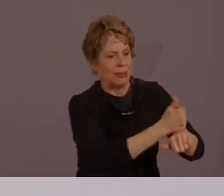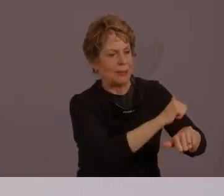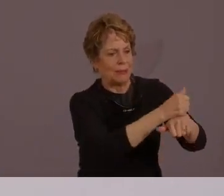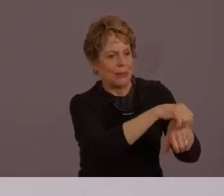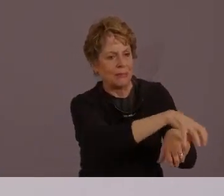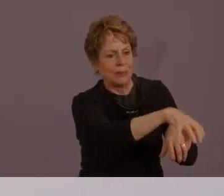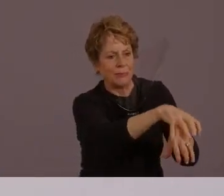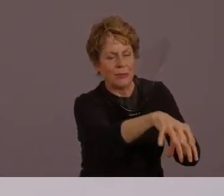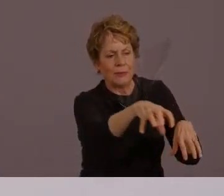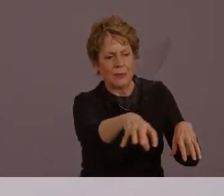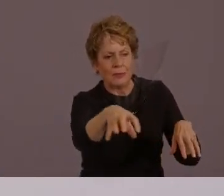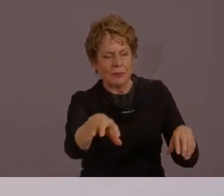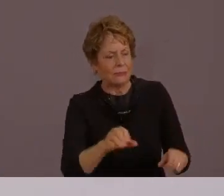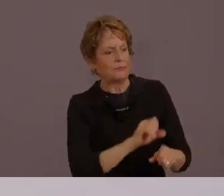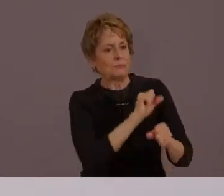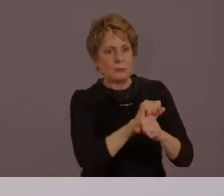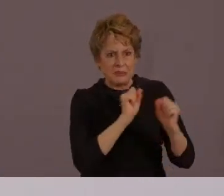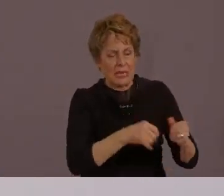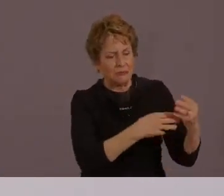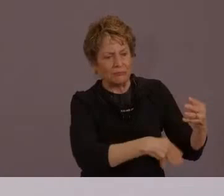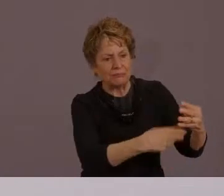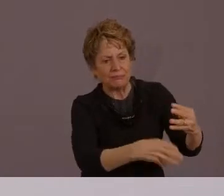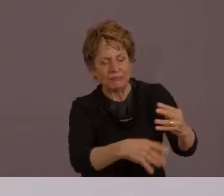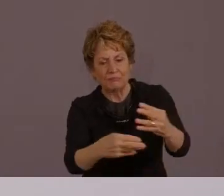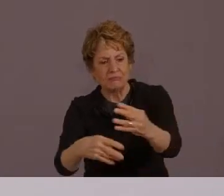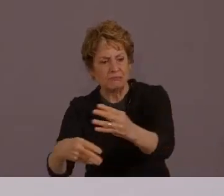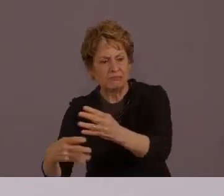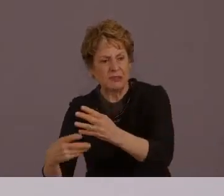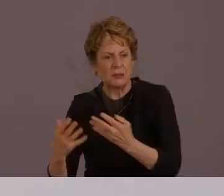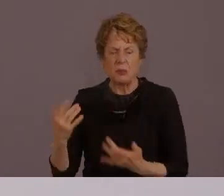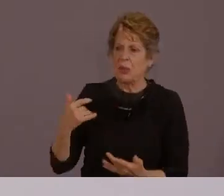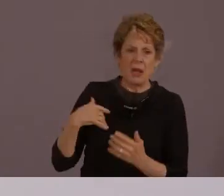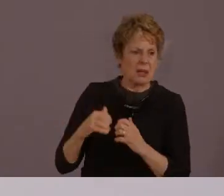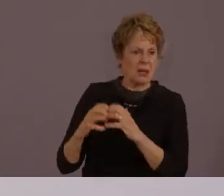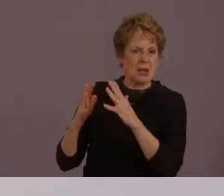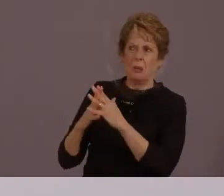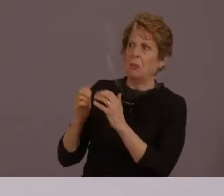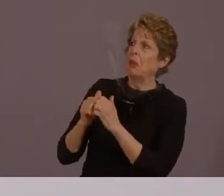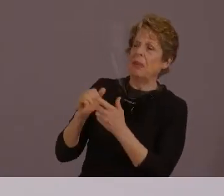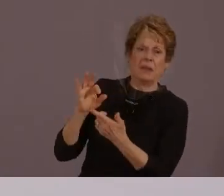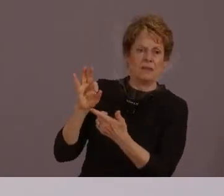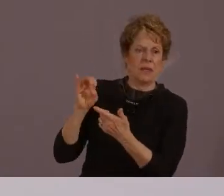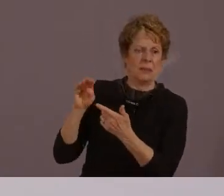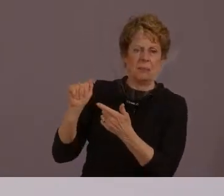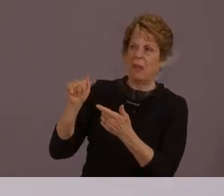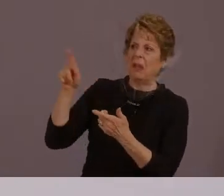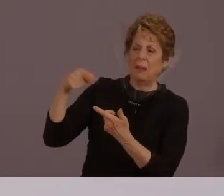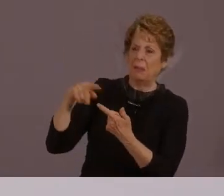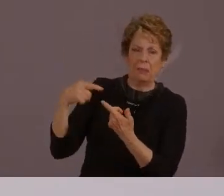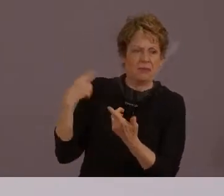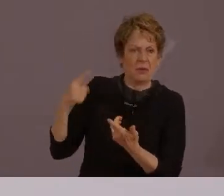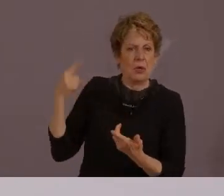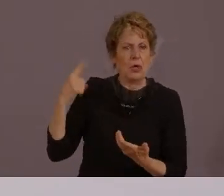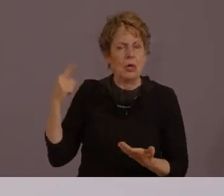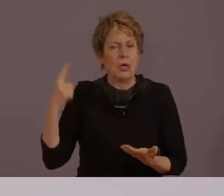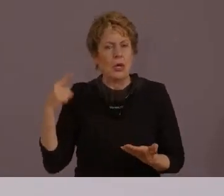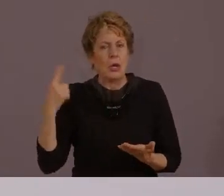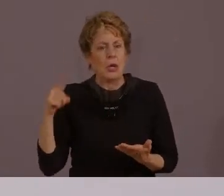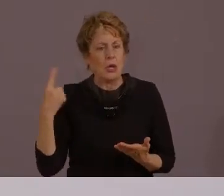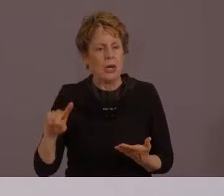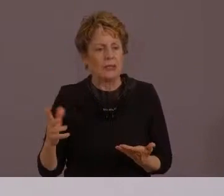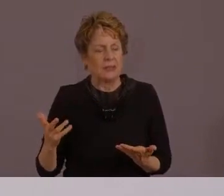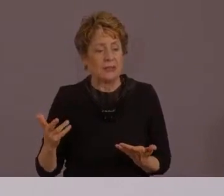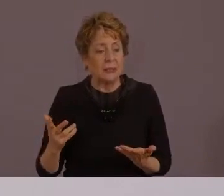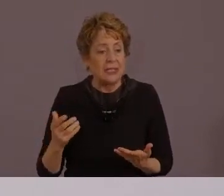from either the state or the county to bring up a FEMA-operated site are significant. And we're hoping that Pima County does have